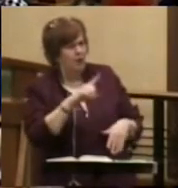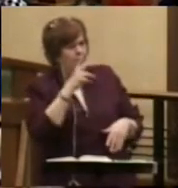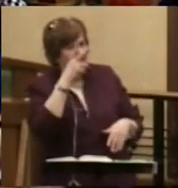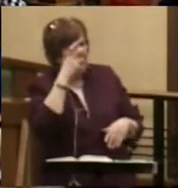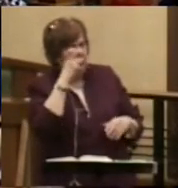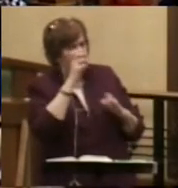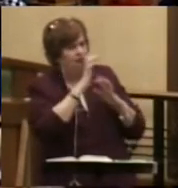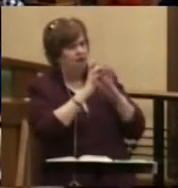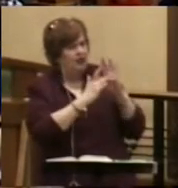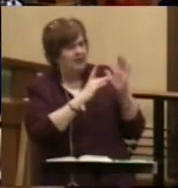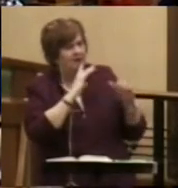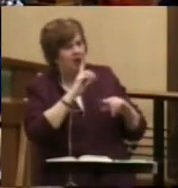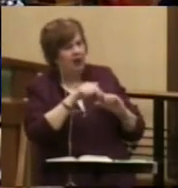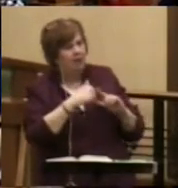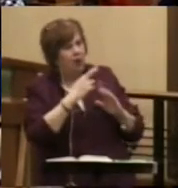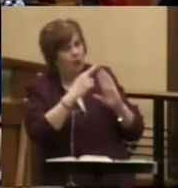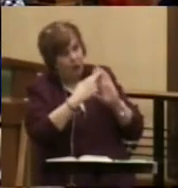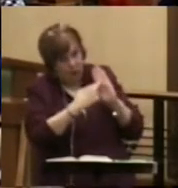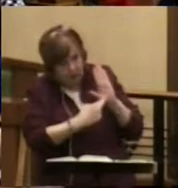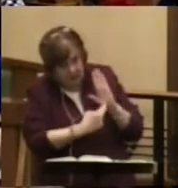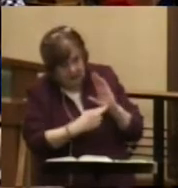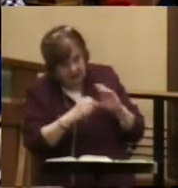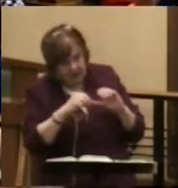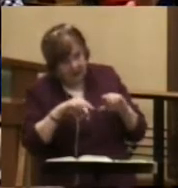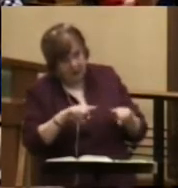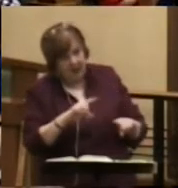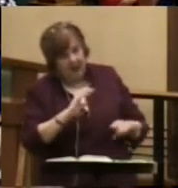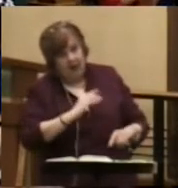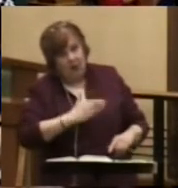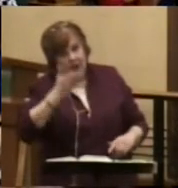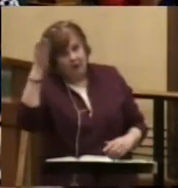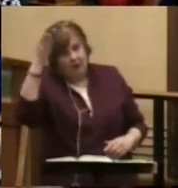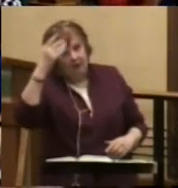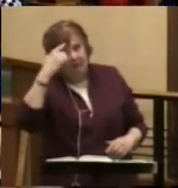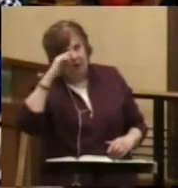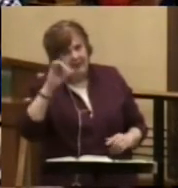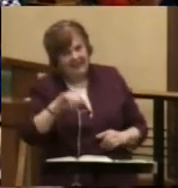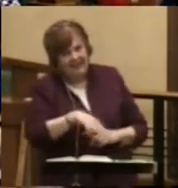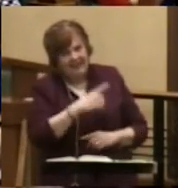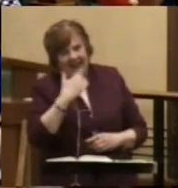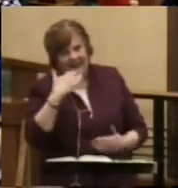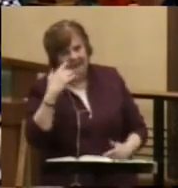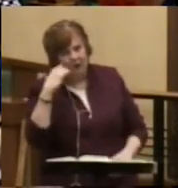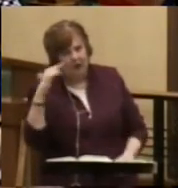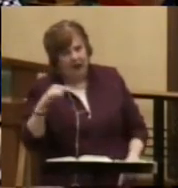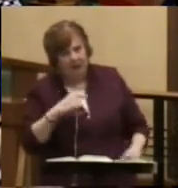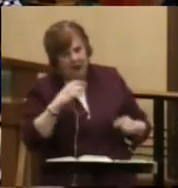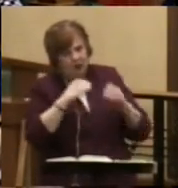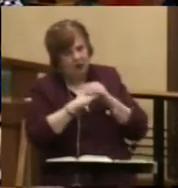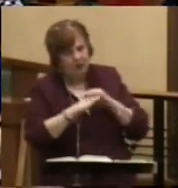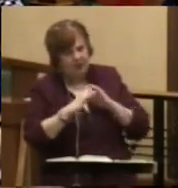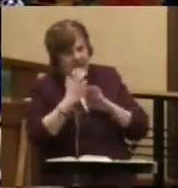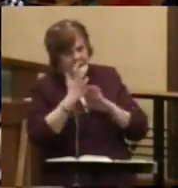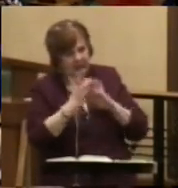him talk about rules in our sermon for today. Thanks for coming and worshiping Jesus.